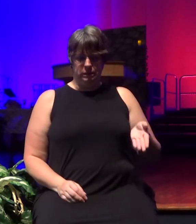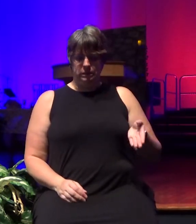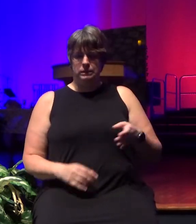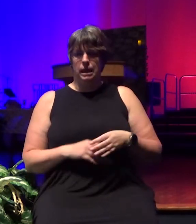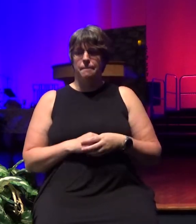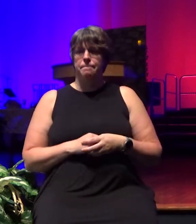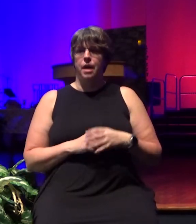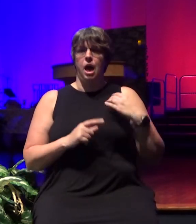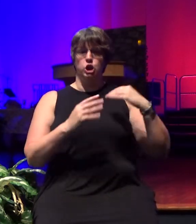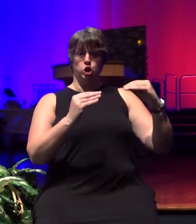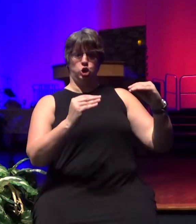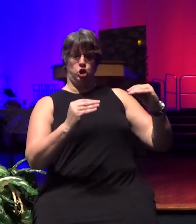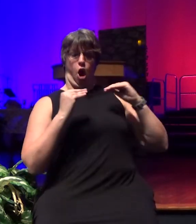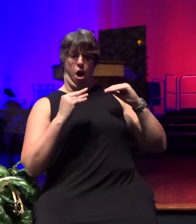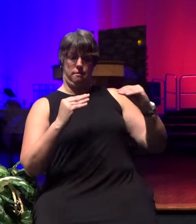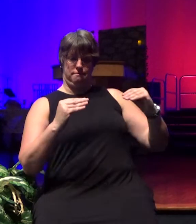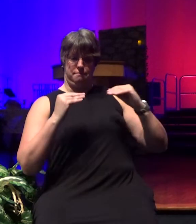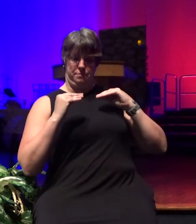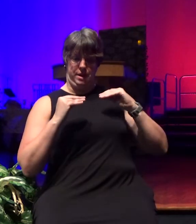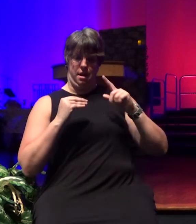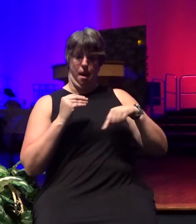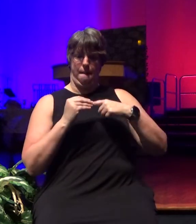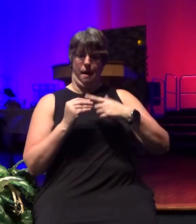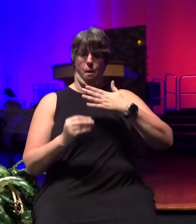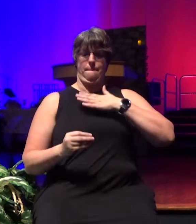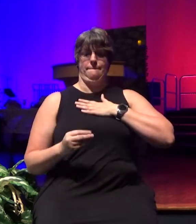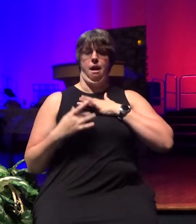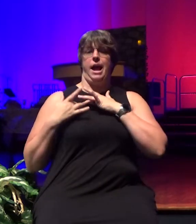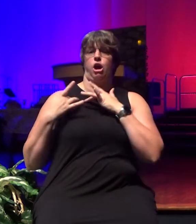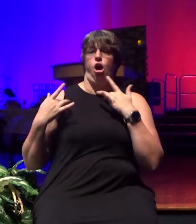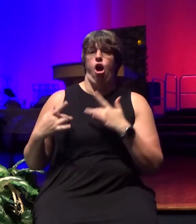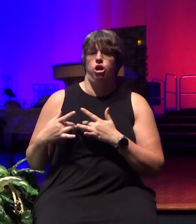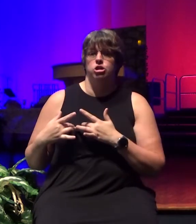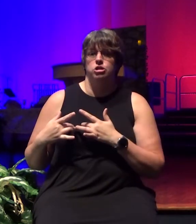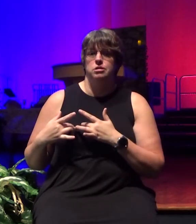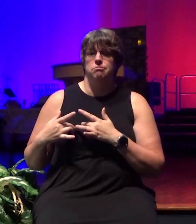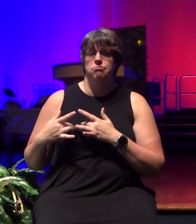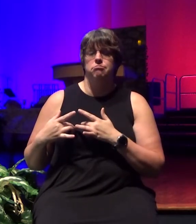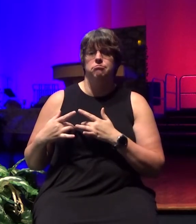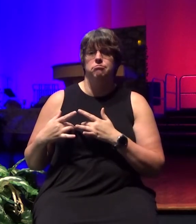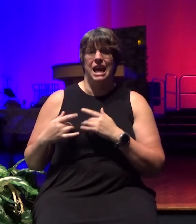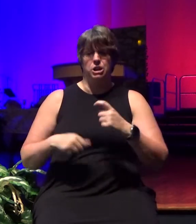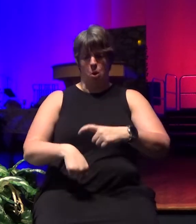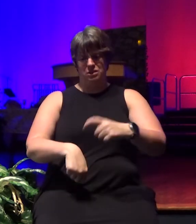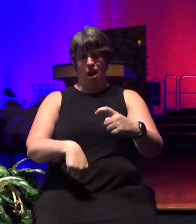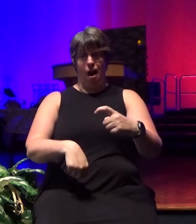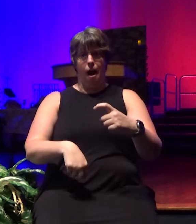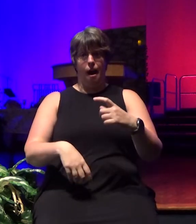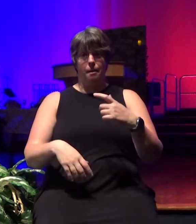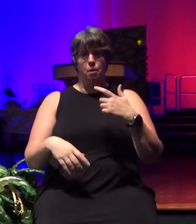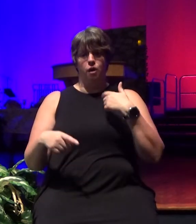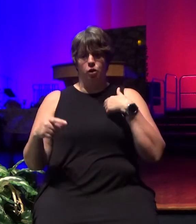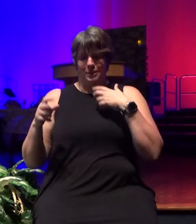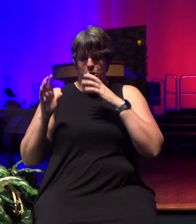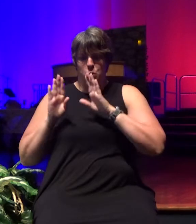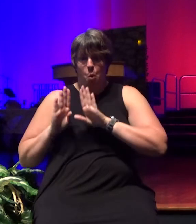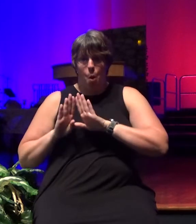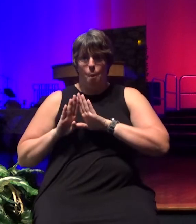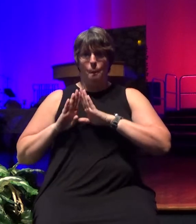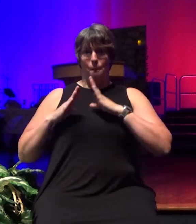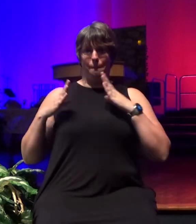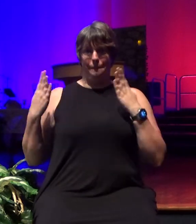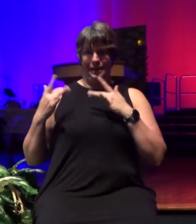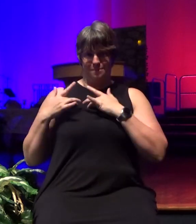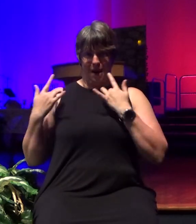state of my heart center. And it was time for me on my journey to open my heart, to not live in fear